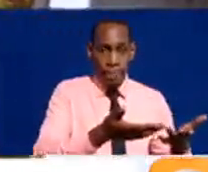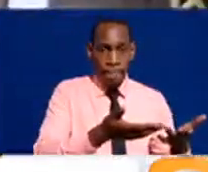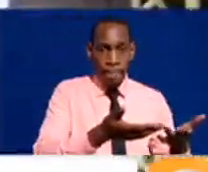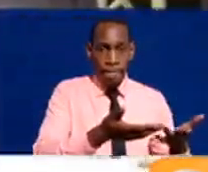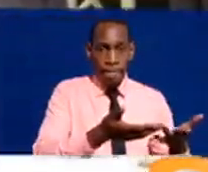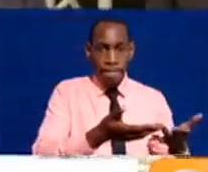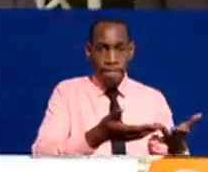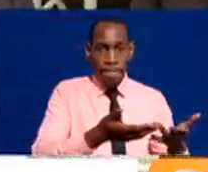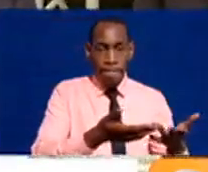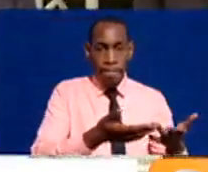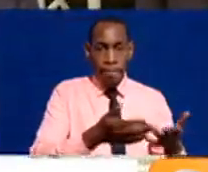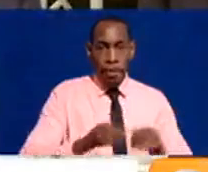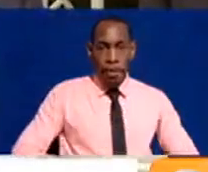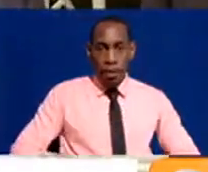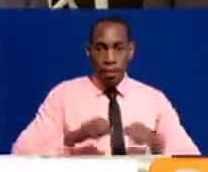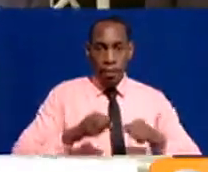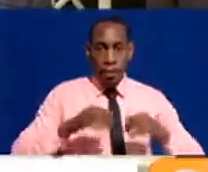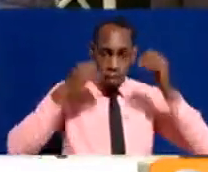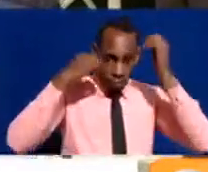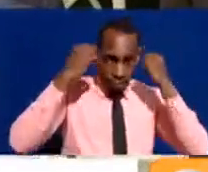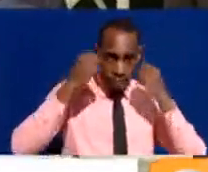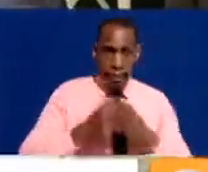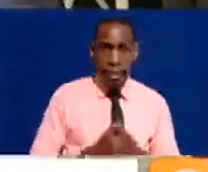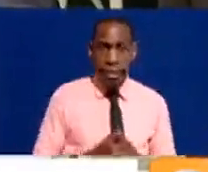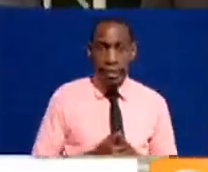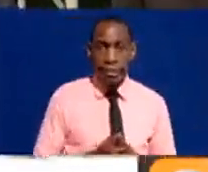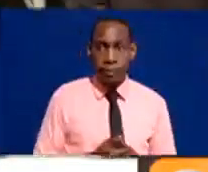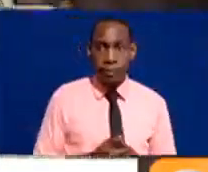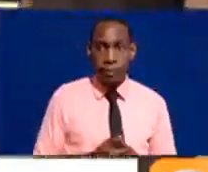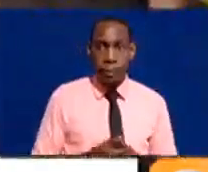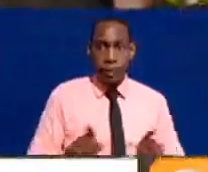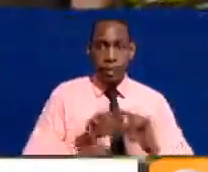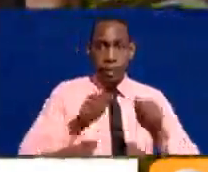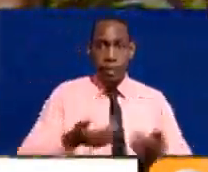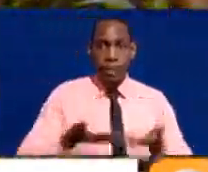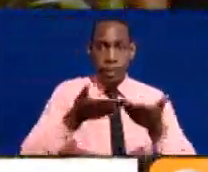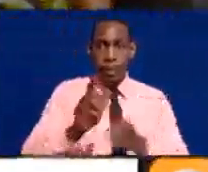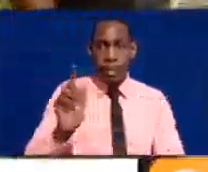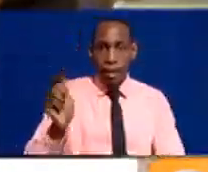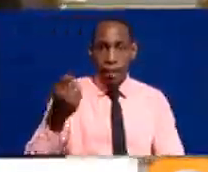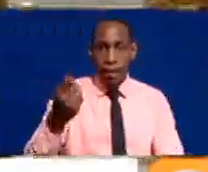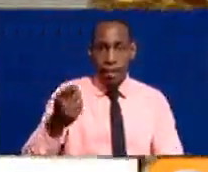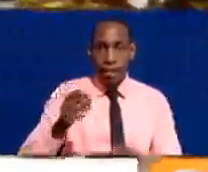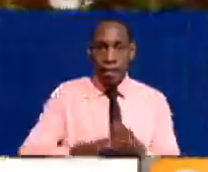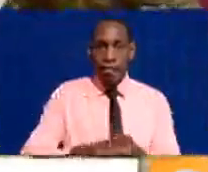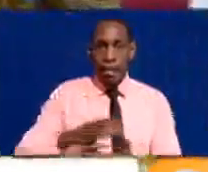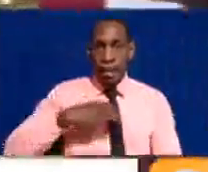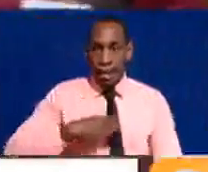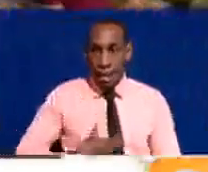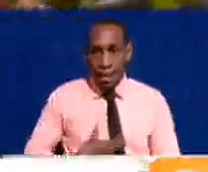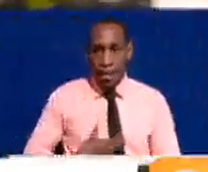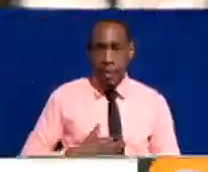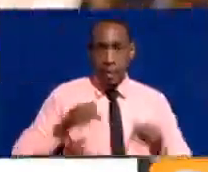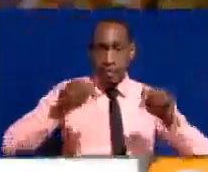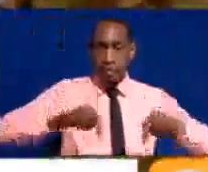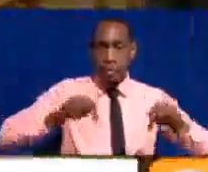mkuu wa majeshi ya ulinzi aweze kumkabidhi rais anayestaafu siku hii ya